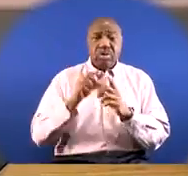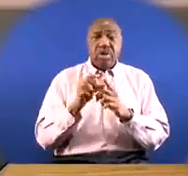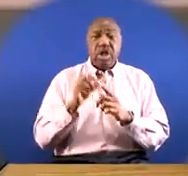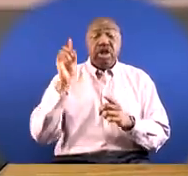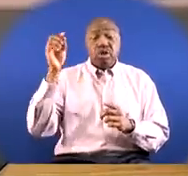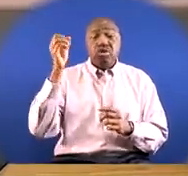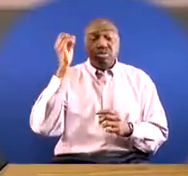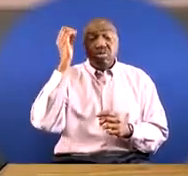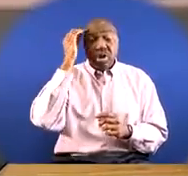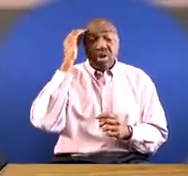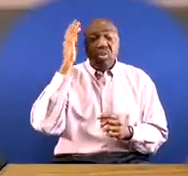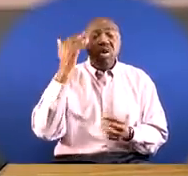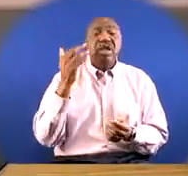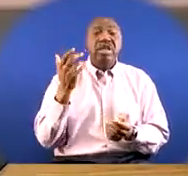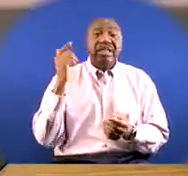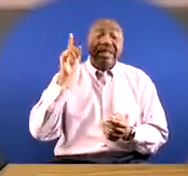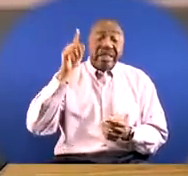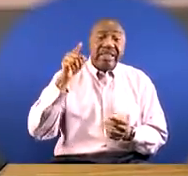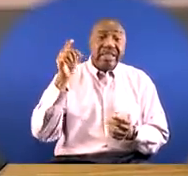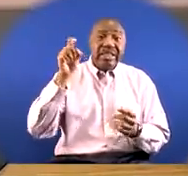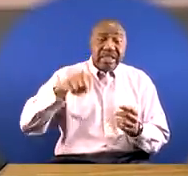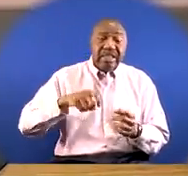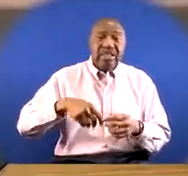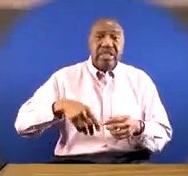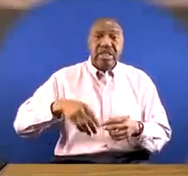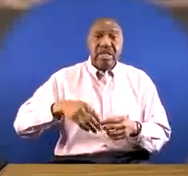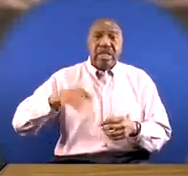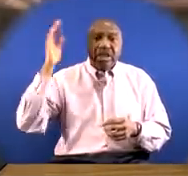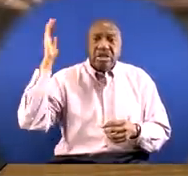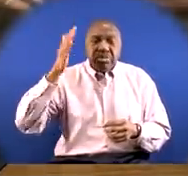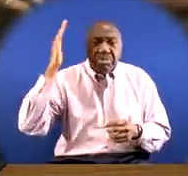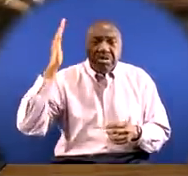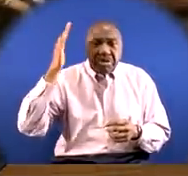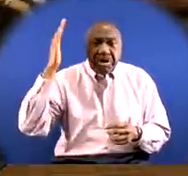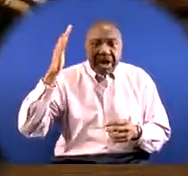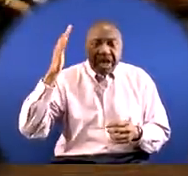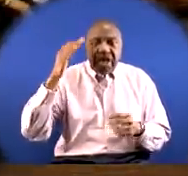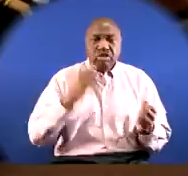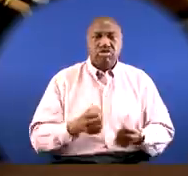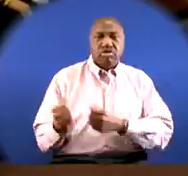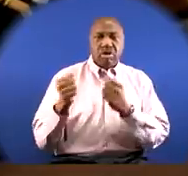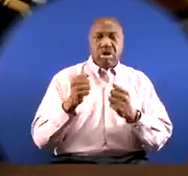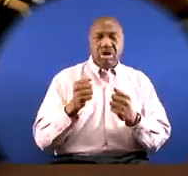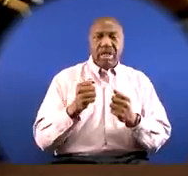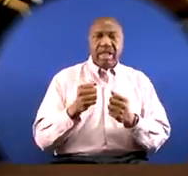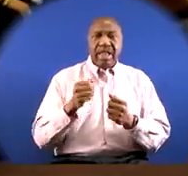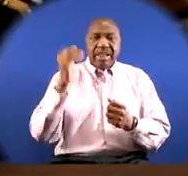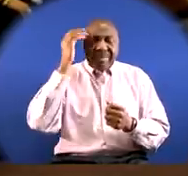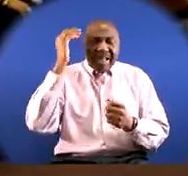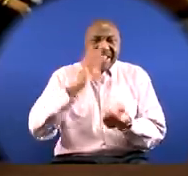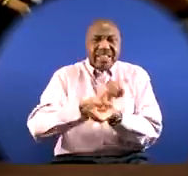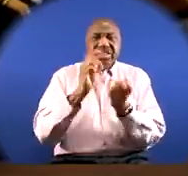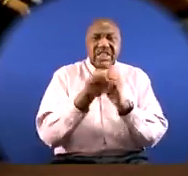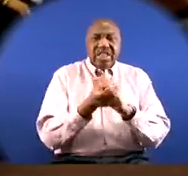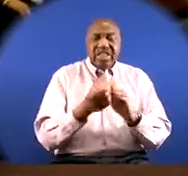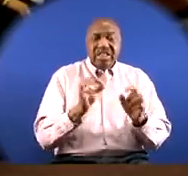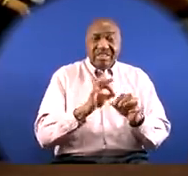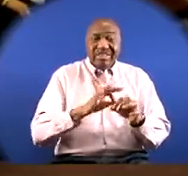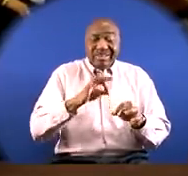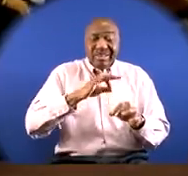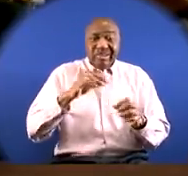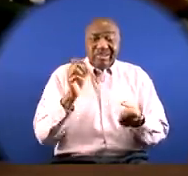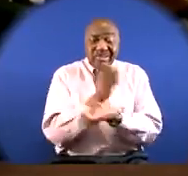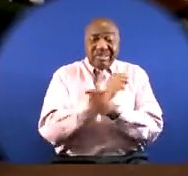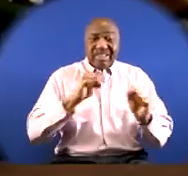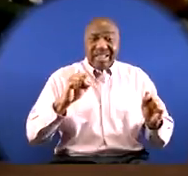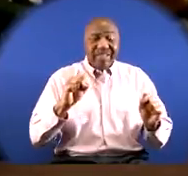to declare your powerful word so that hearts will be pricked, minds will be changed, souls will be saved. And